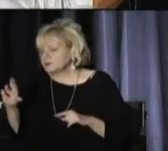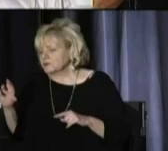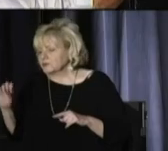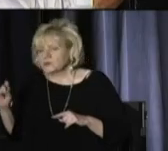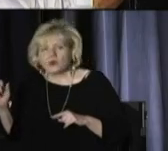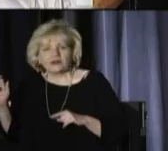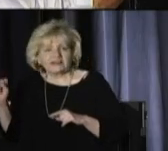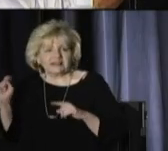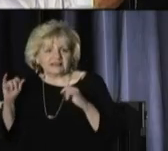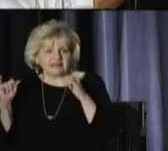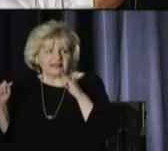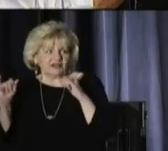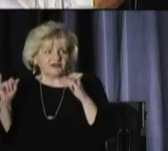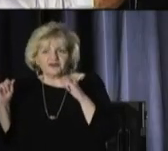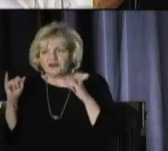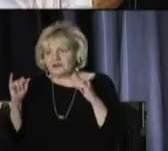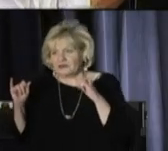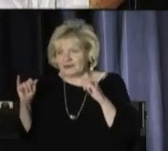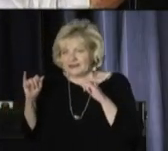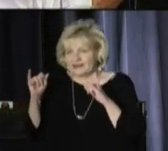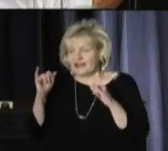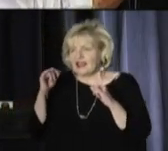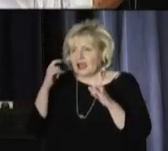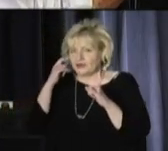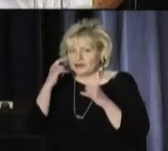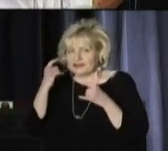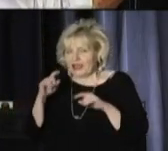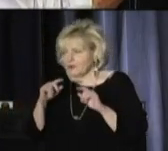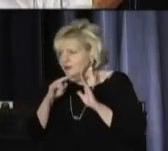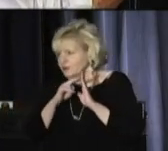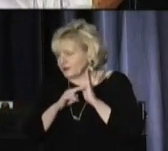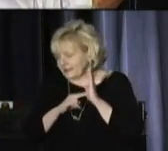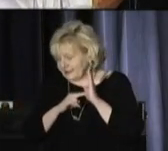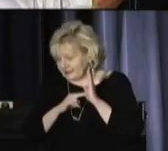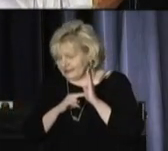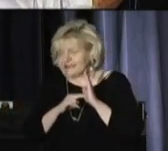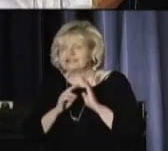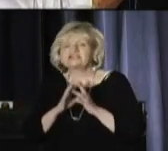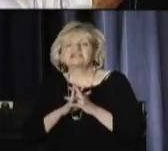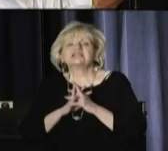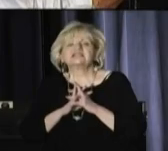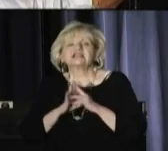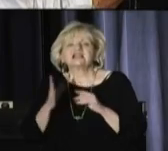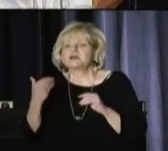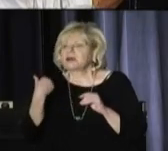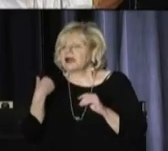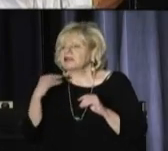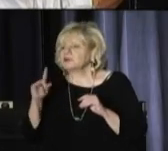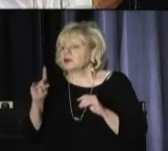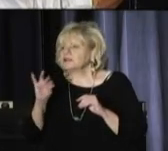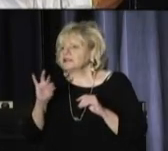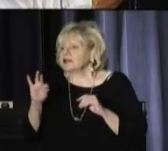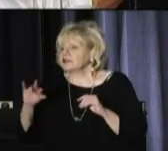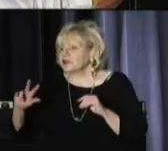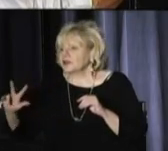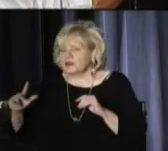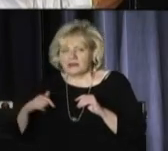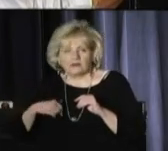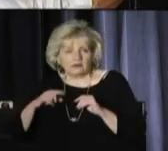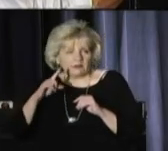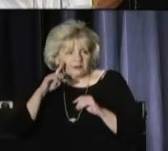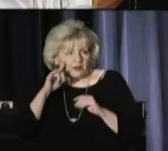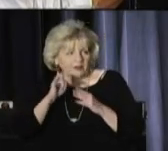happened to be reading this. I was like, what should we do? Happened to be reading this, it was in the Paris Review in 1993, and I thought I would